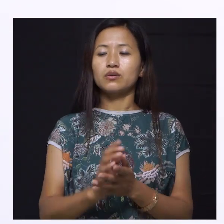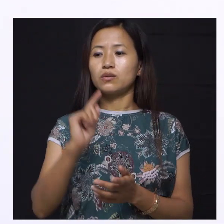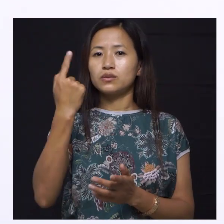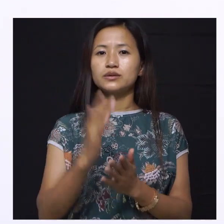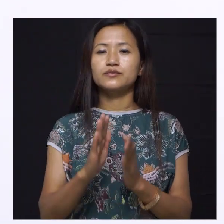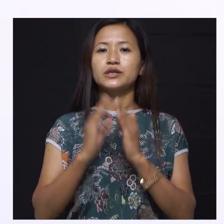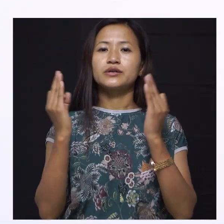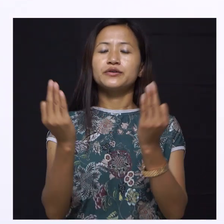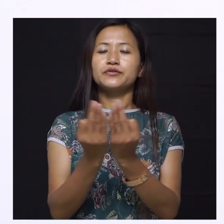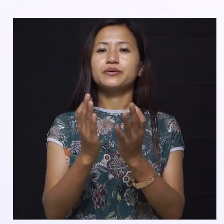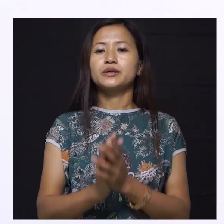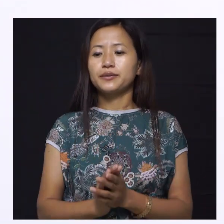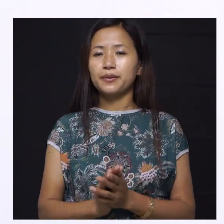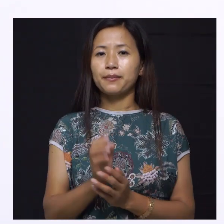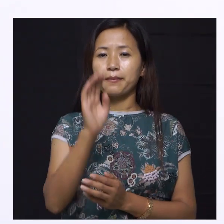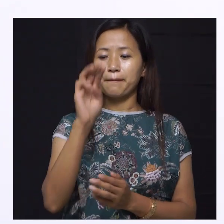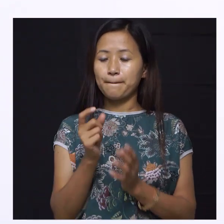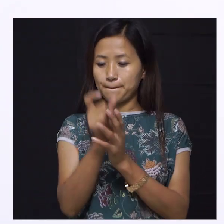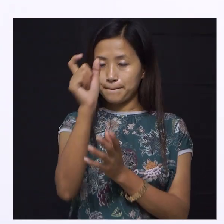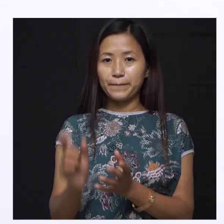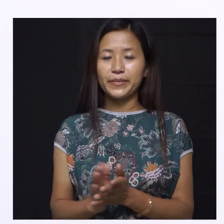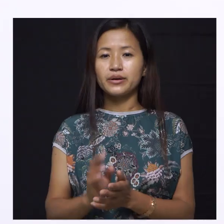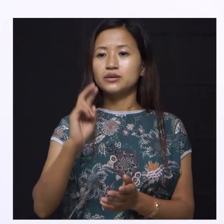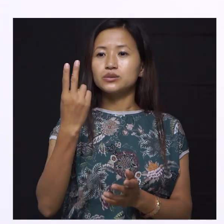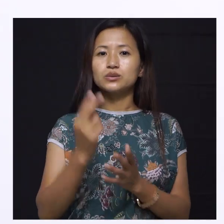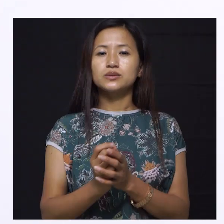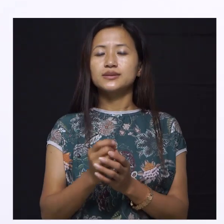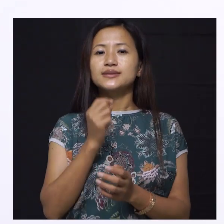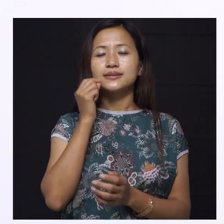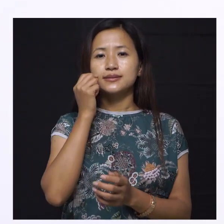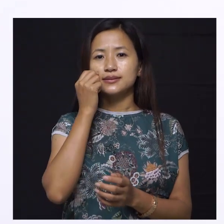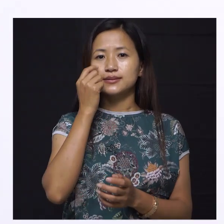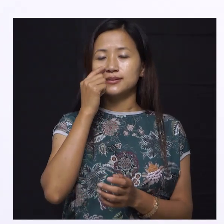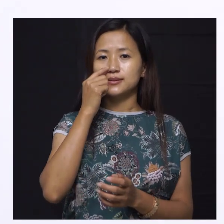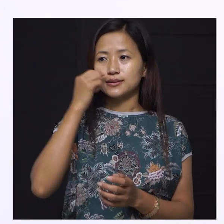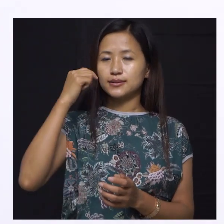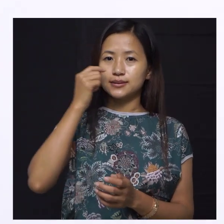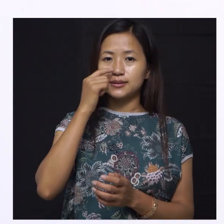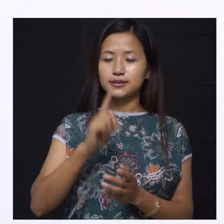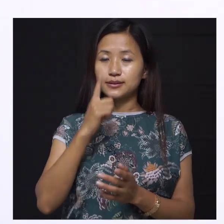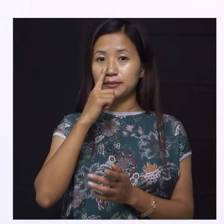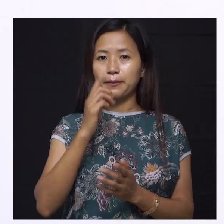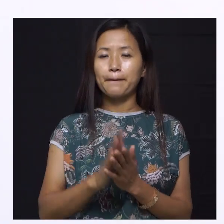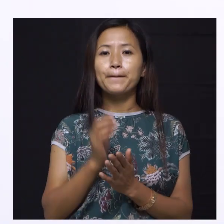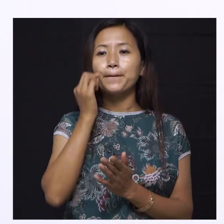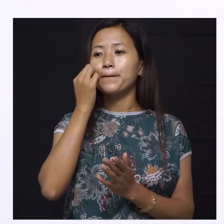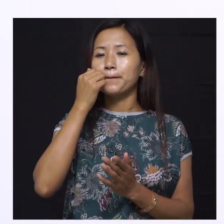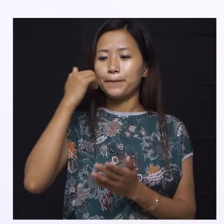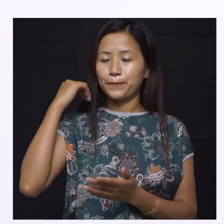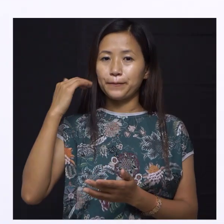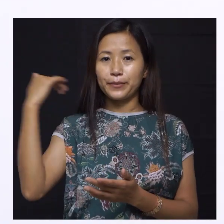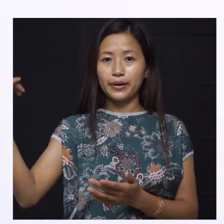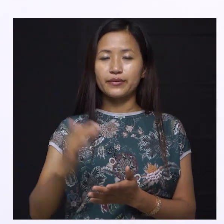their family member, that is Michael, the two girls' brother. And so they did not want to tell their mother unless it is sure that it belongs